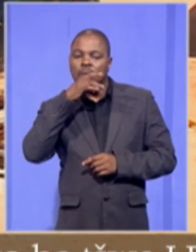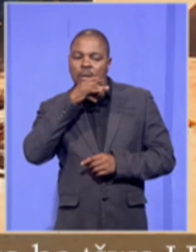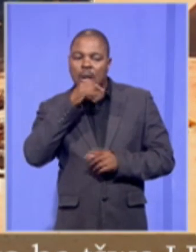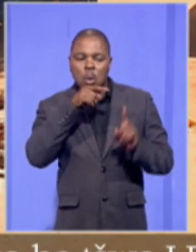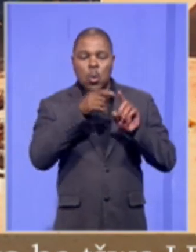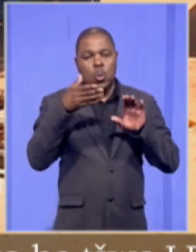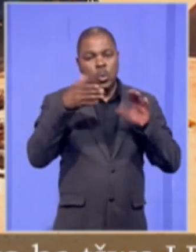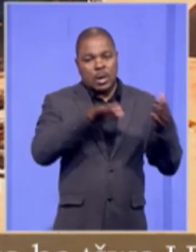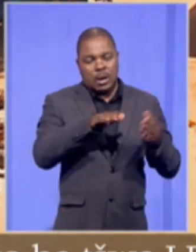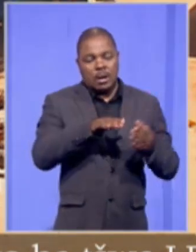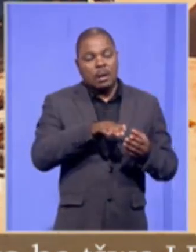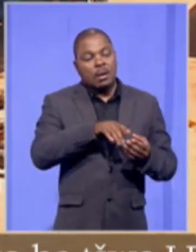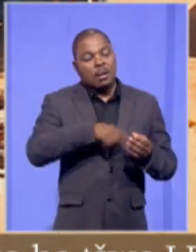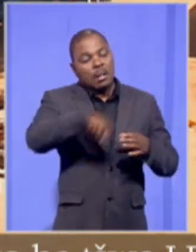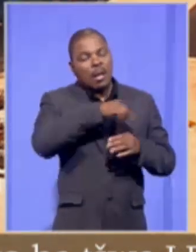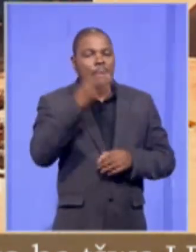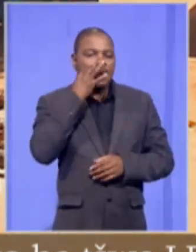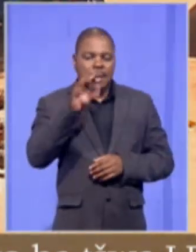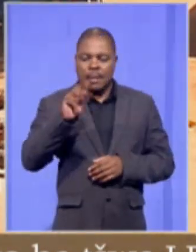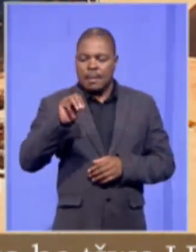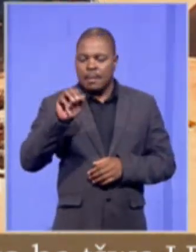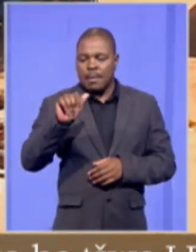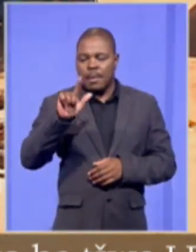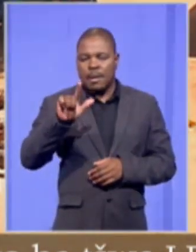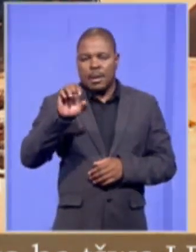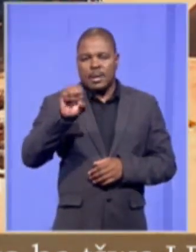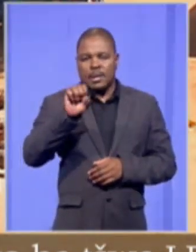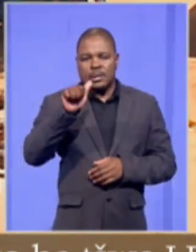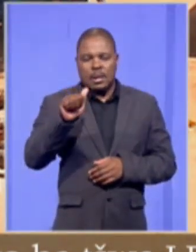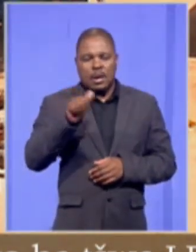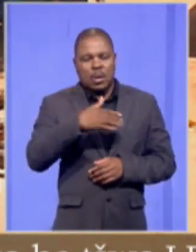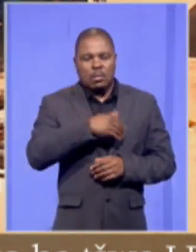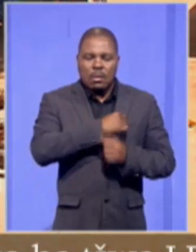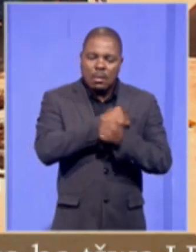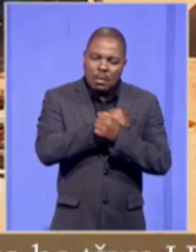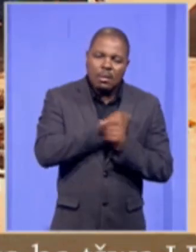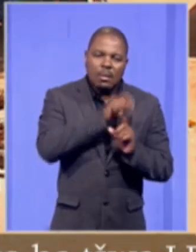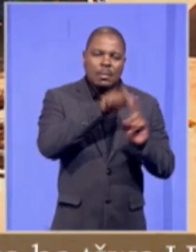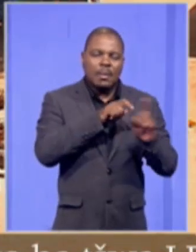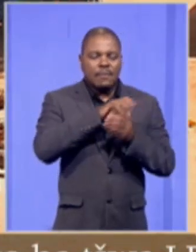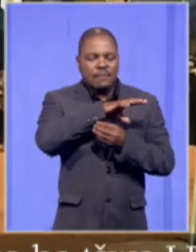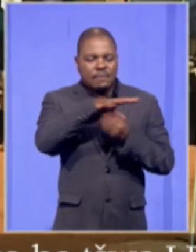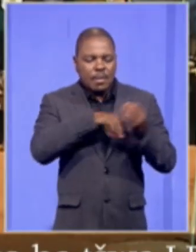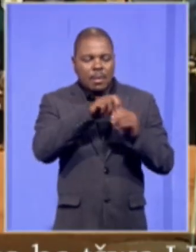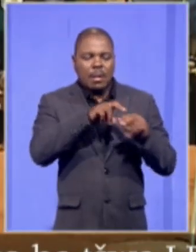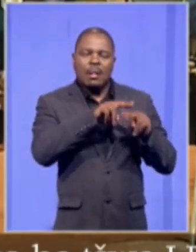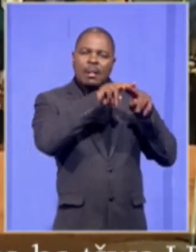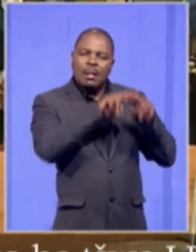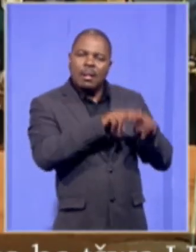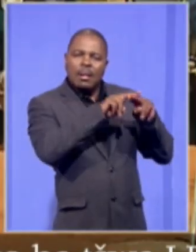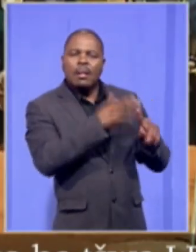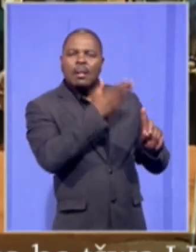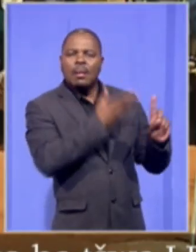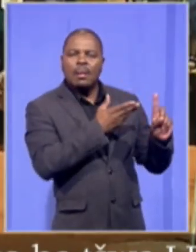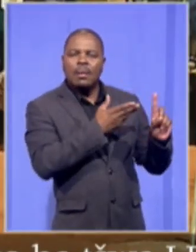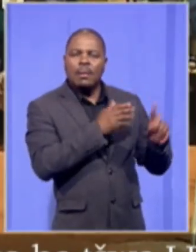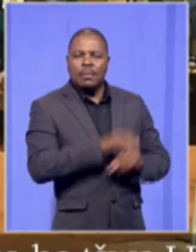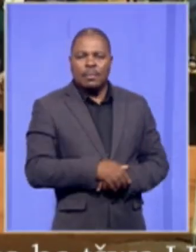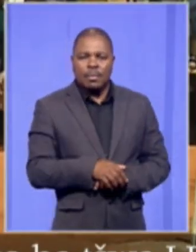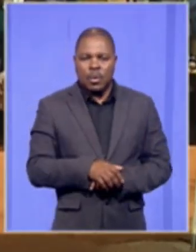re Malesa o ne a na le lerato mme ba kwa gabo ba ne ba itshepile mo go ene thata. O ile bana monyetla gore a